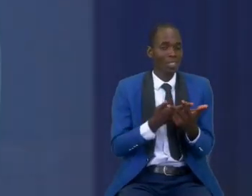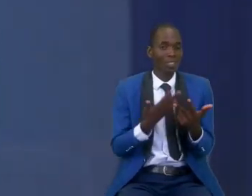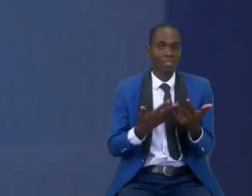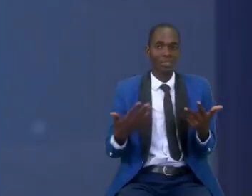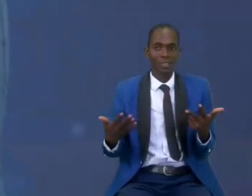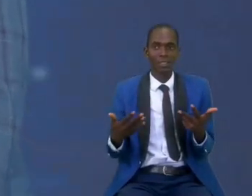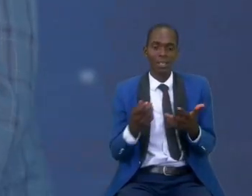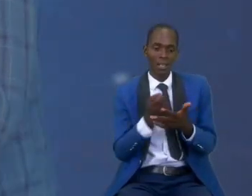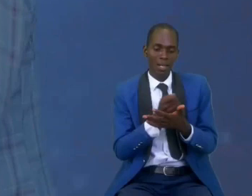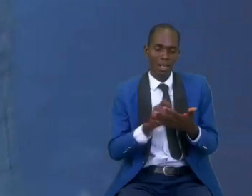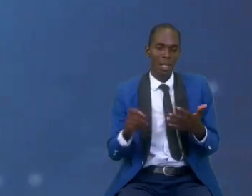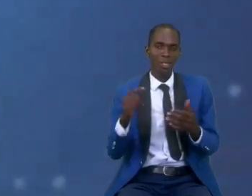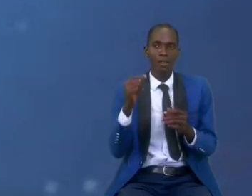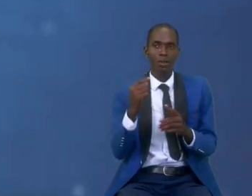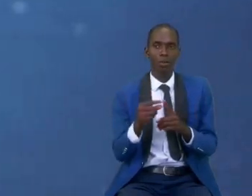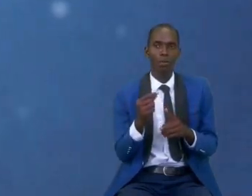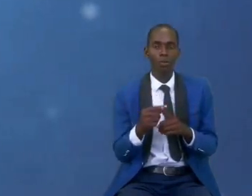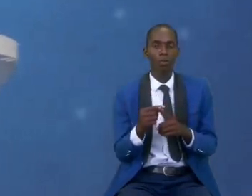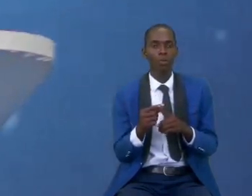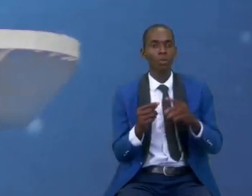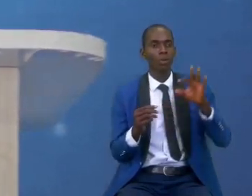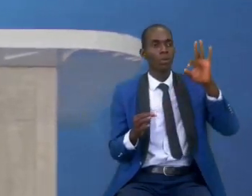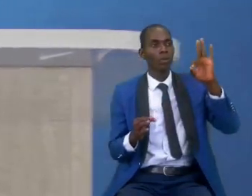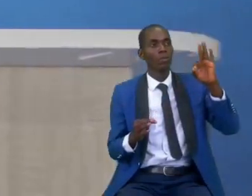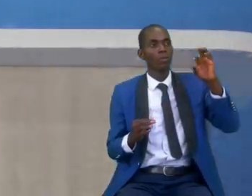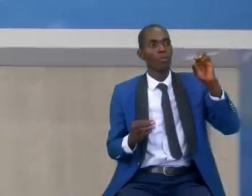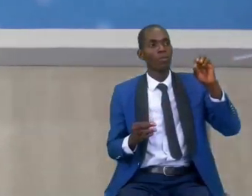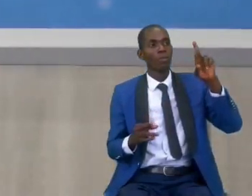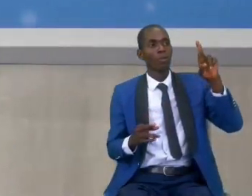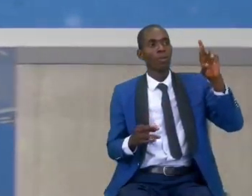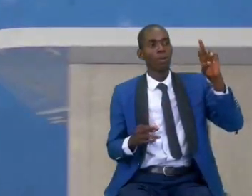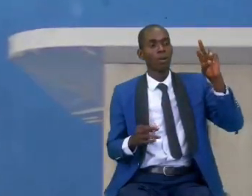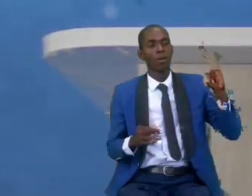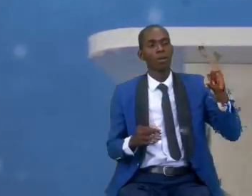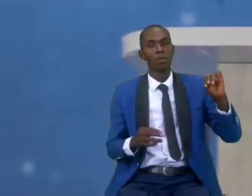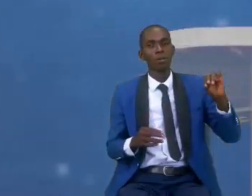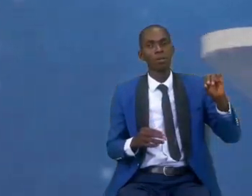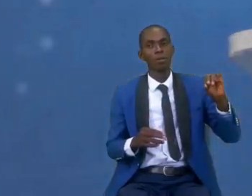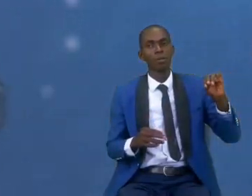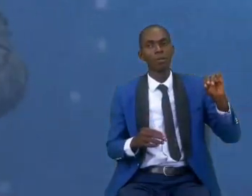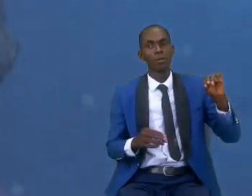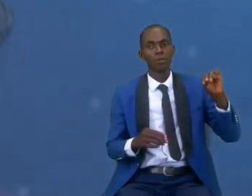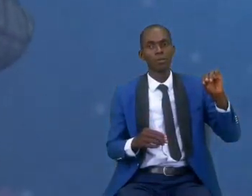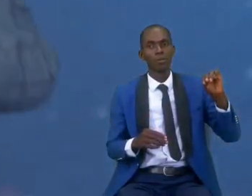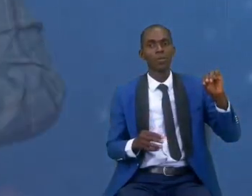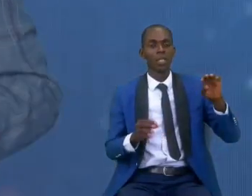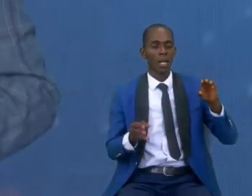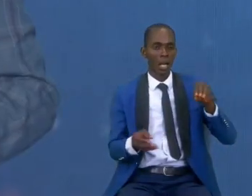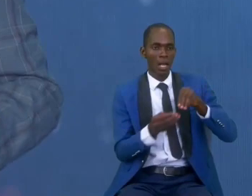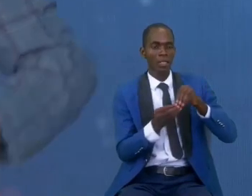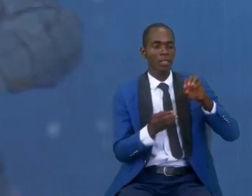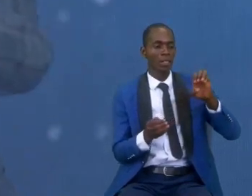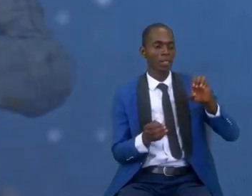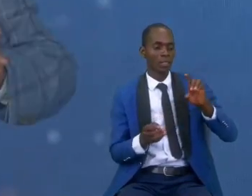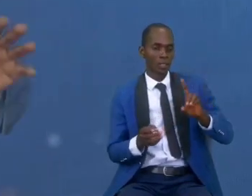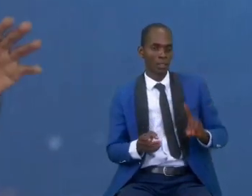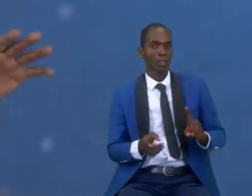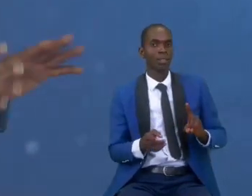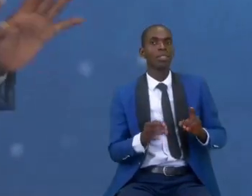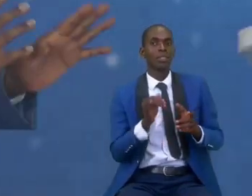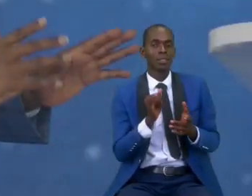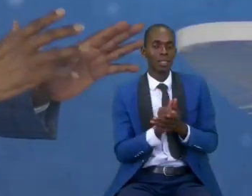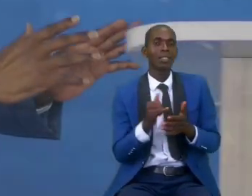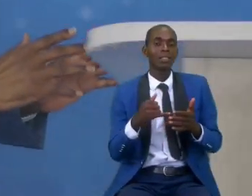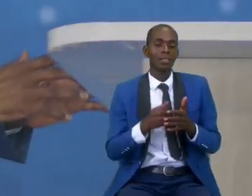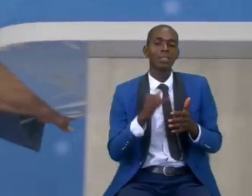Form, F-O-R-M, then an E-D to show that it's been done. Formed. Write